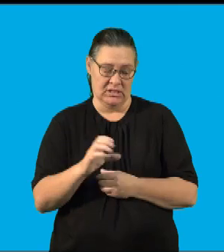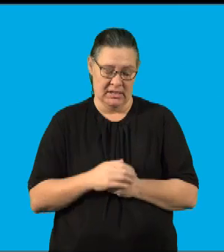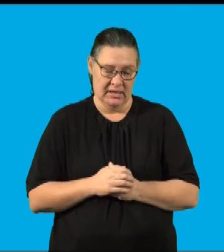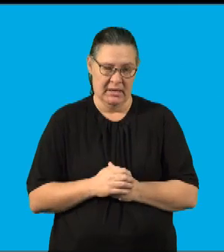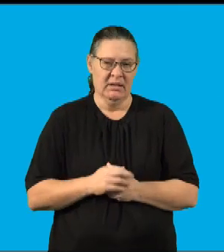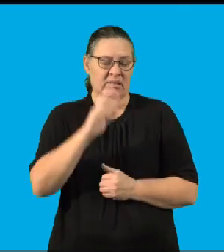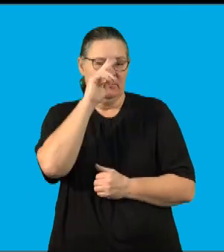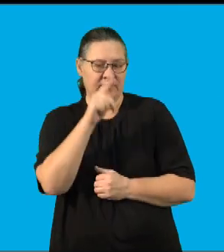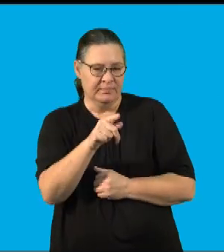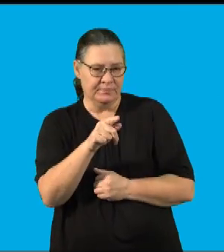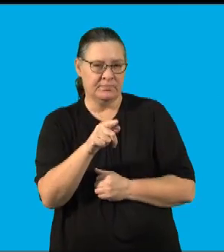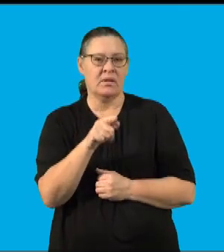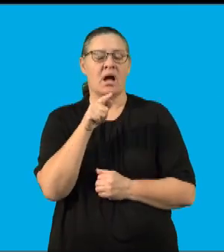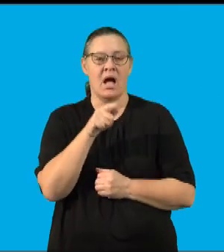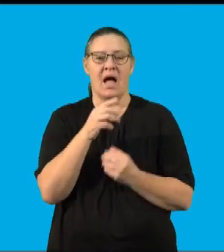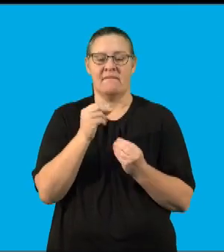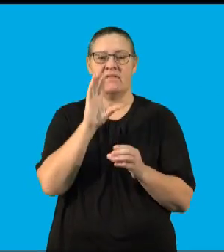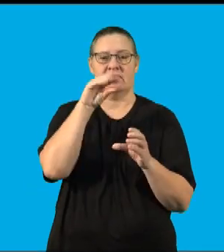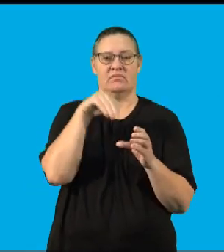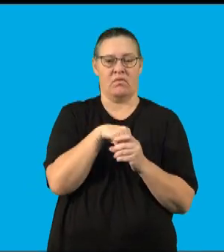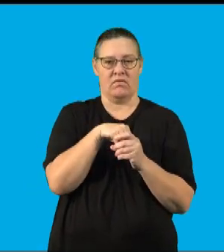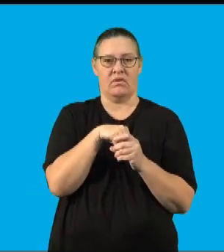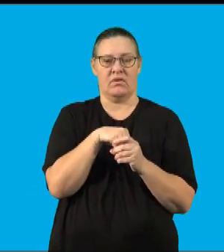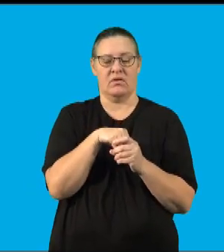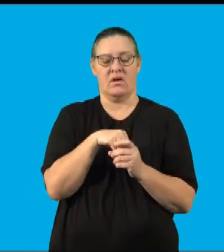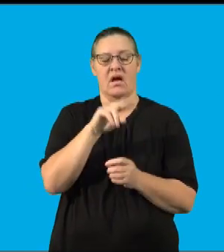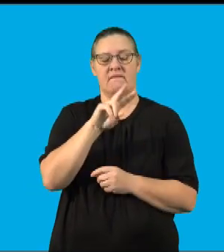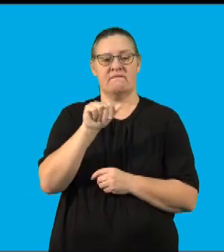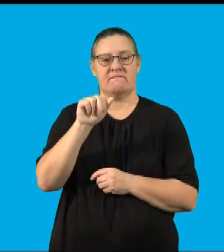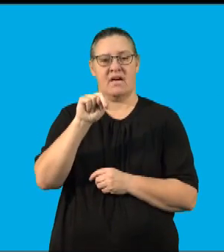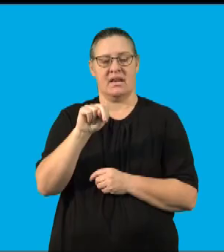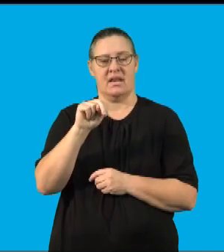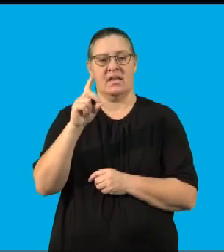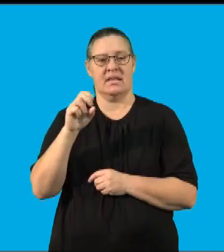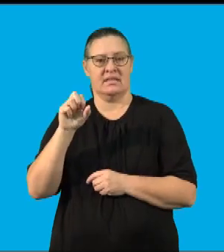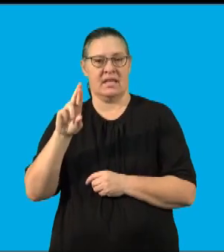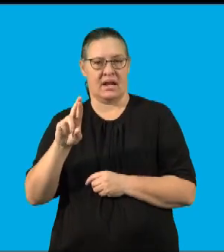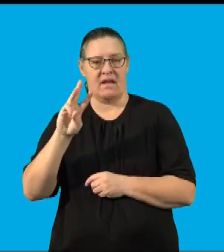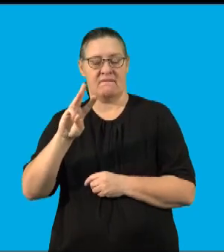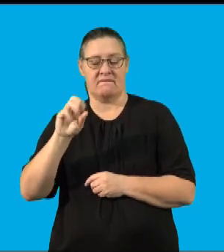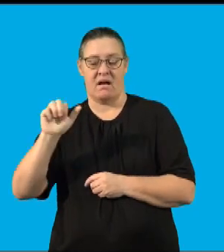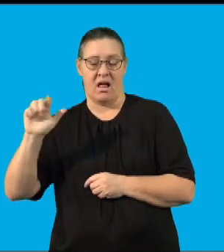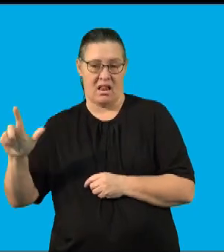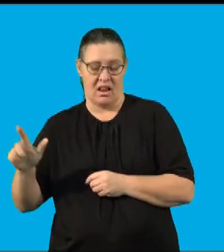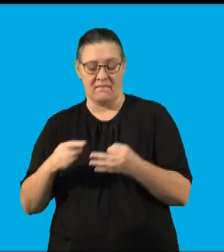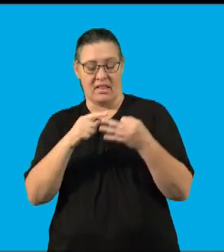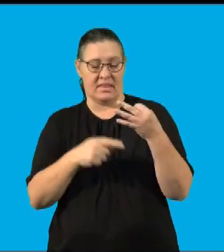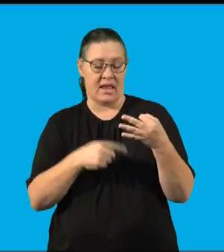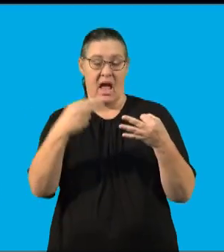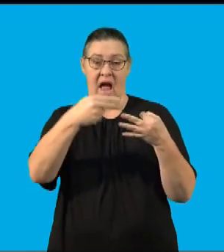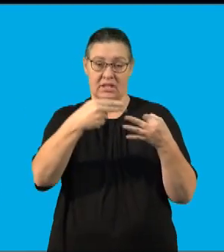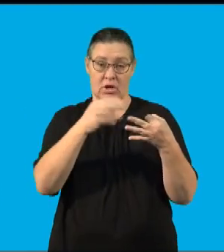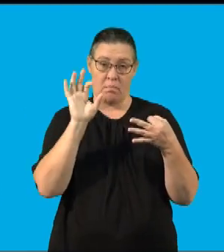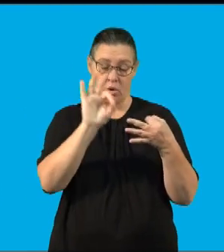forces. Now remember, these ones, they are part of the van der Waals forces, and then there are 3 in total. We have